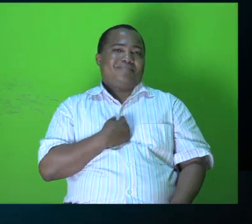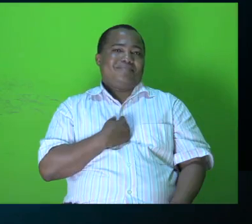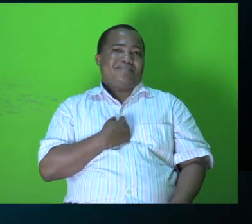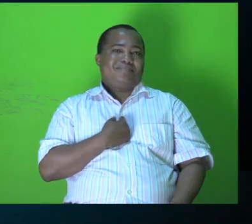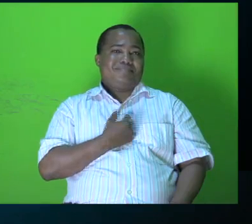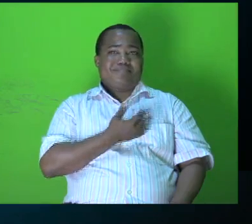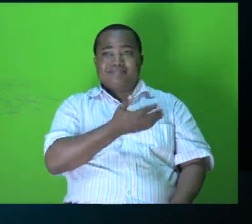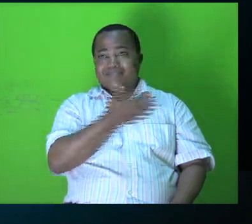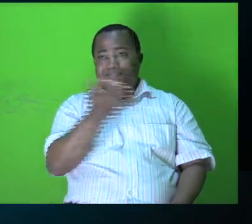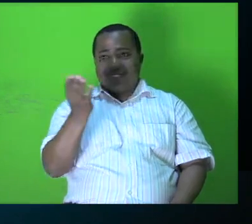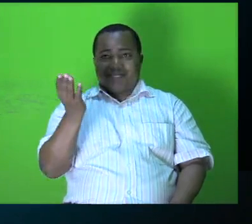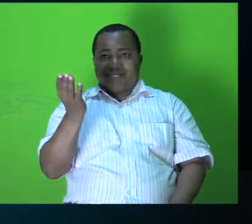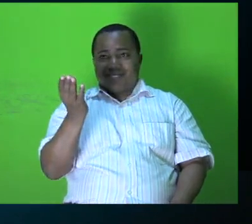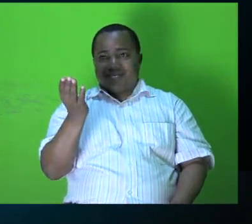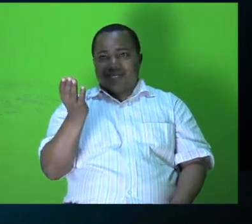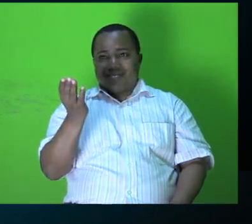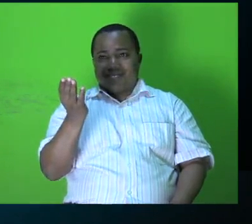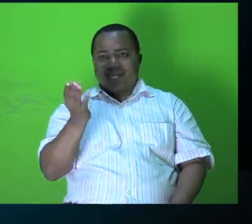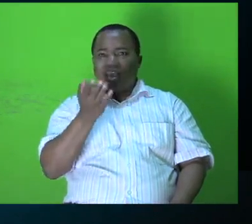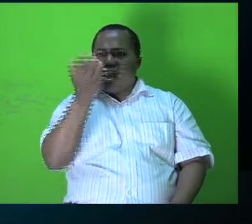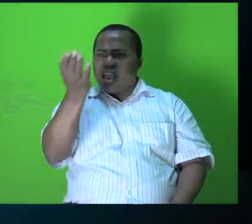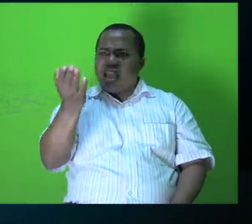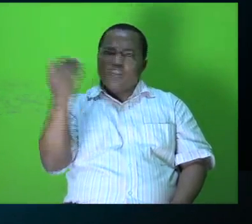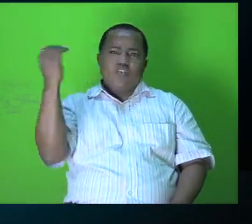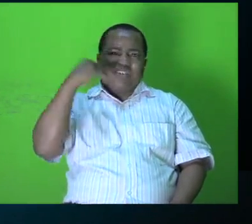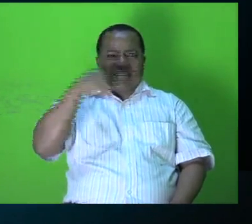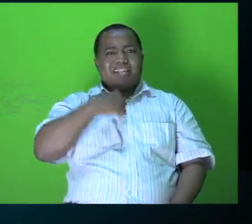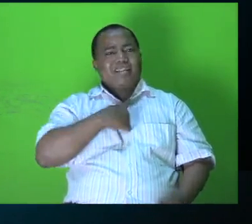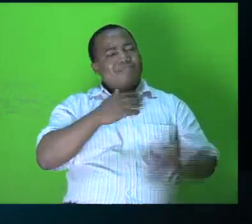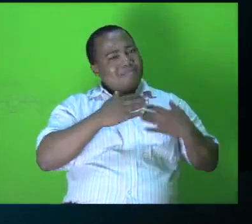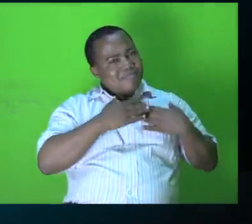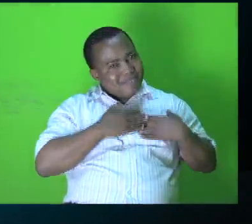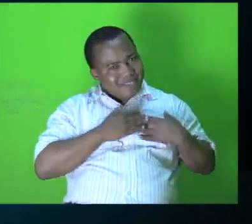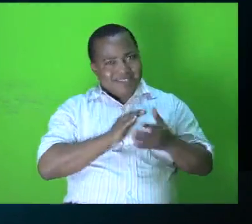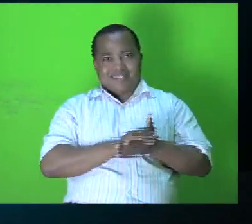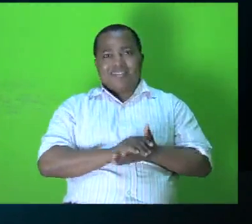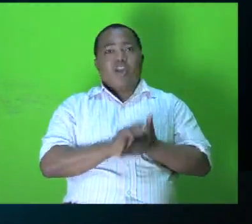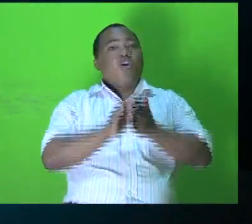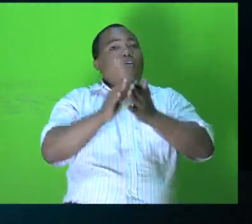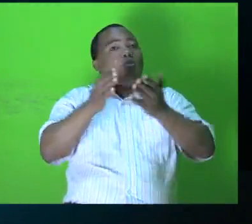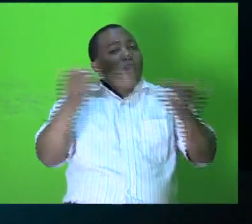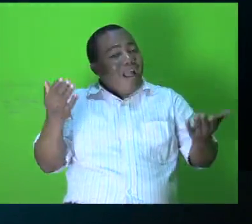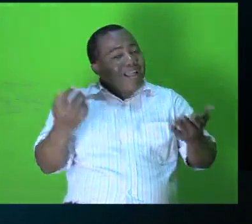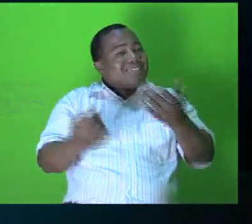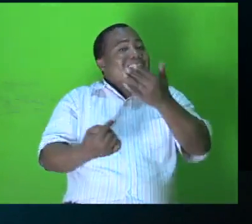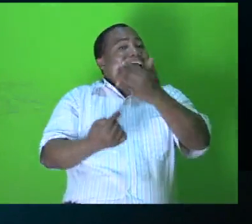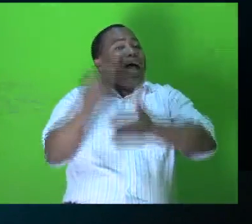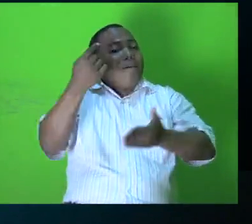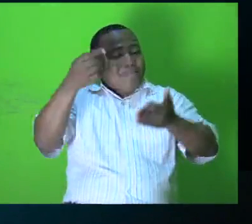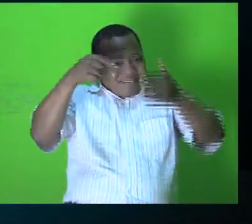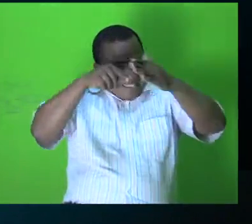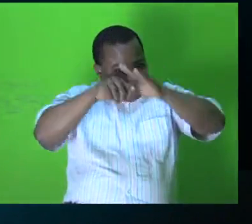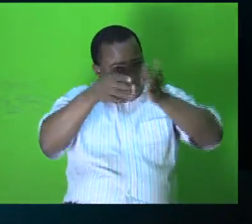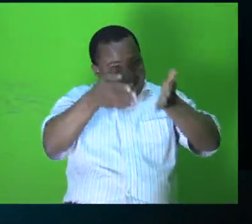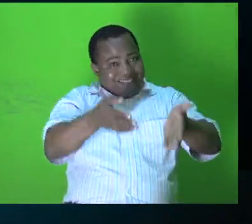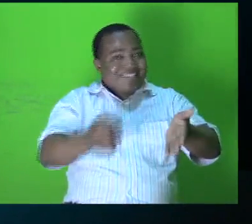My dears, can you tell me please what will happen in this